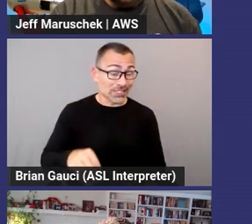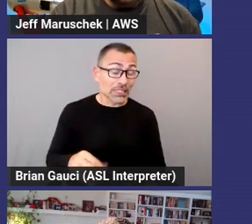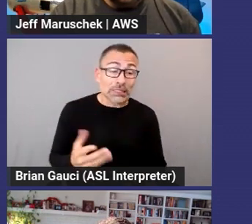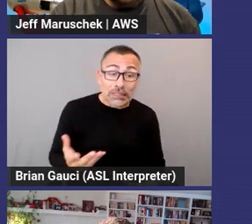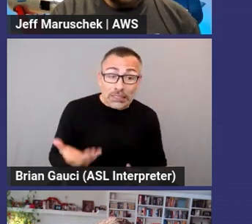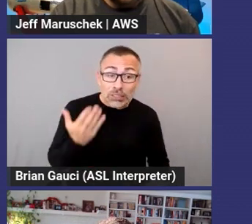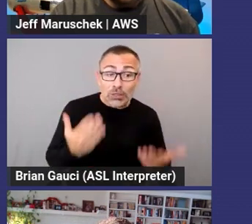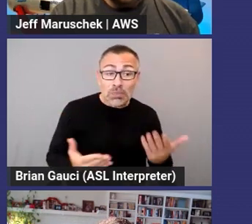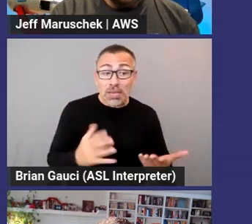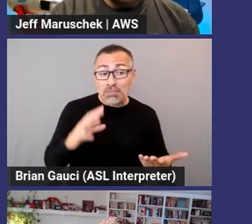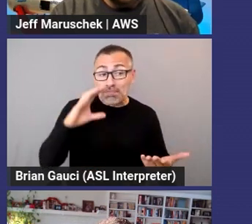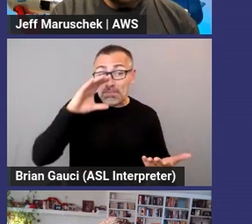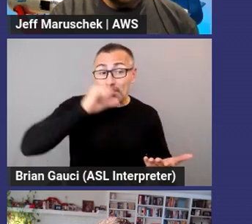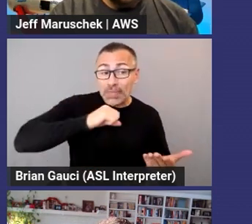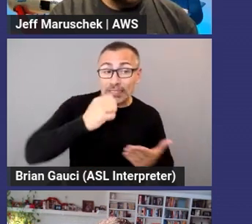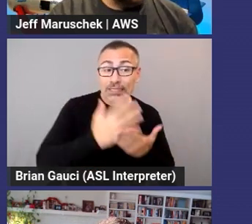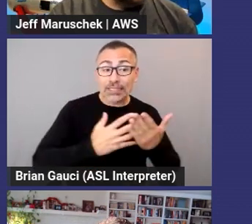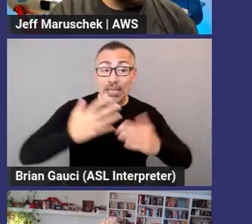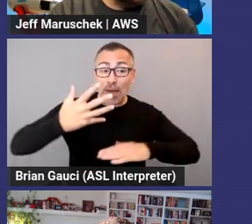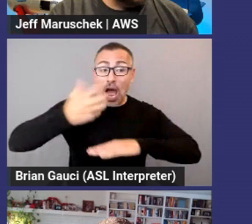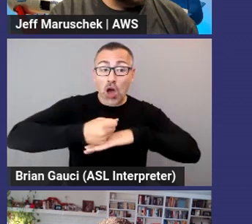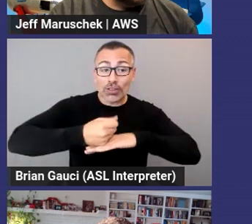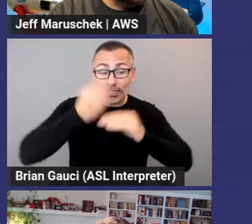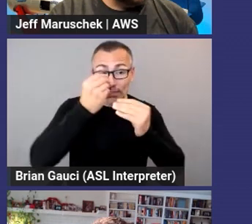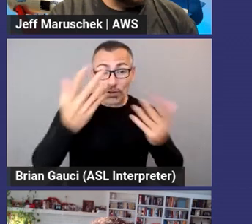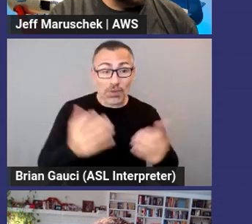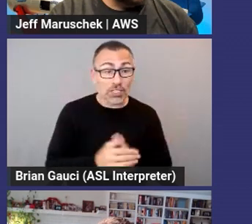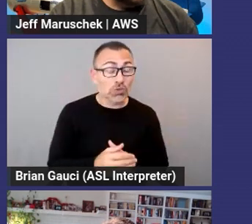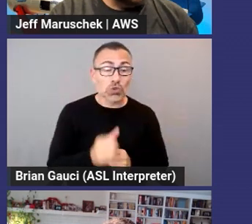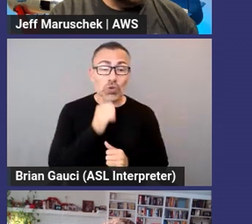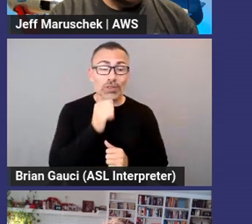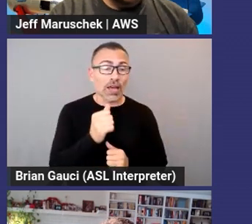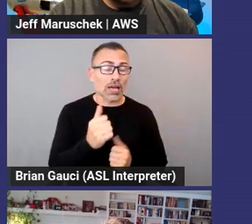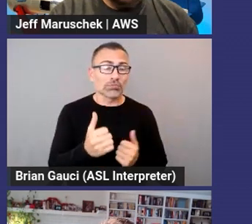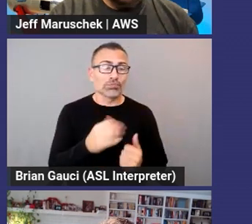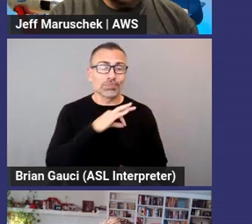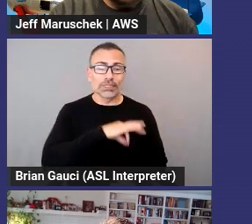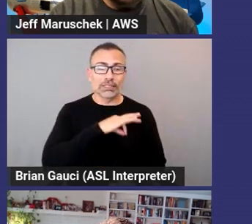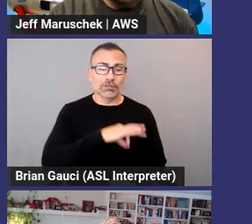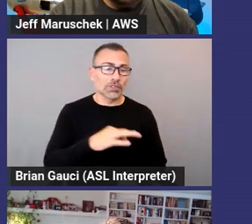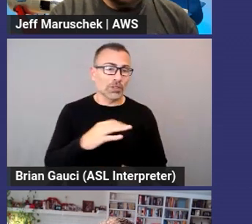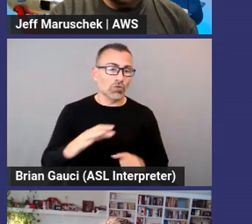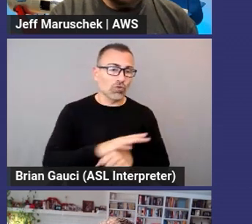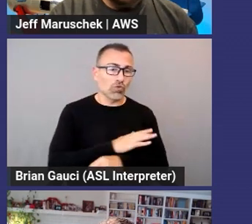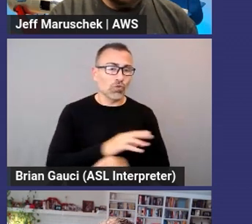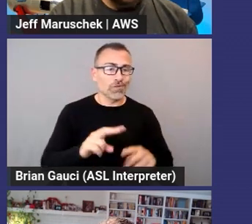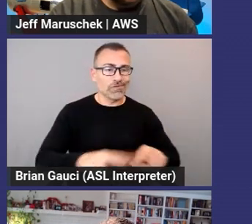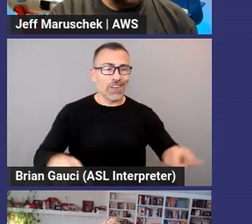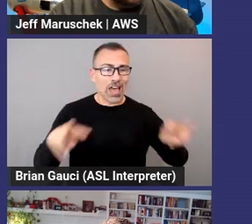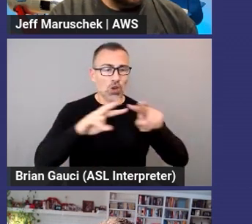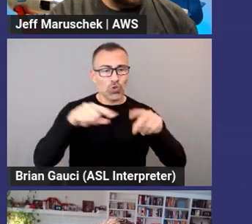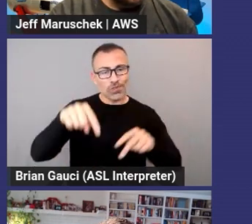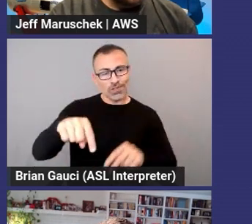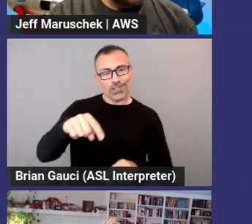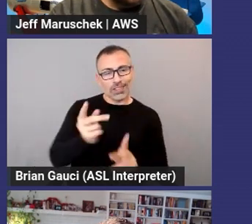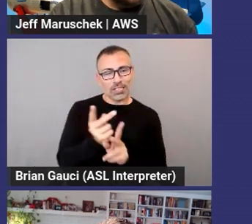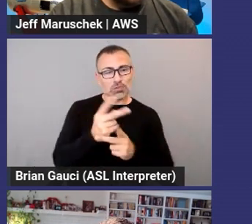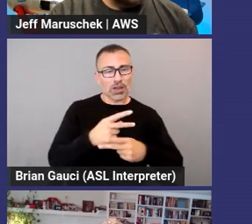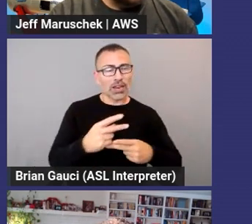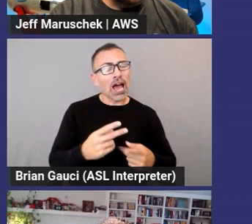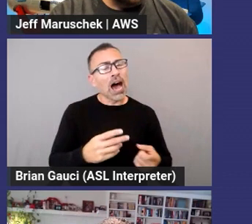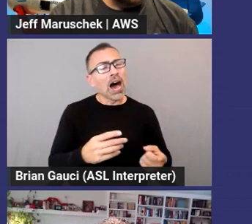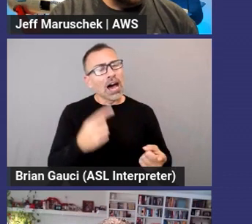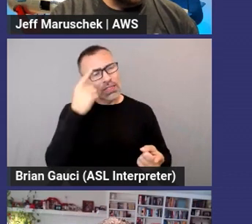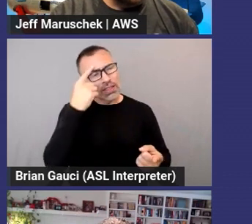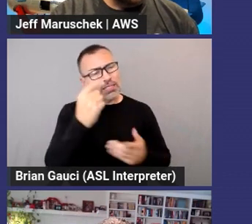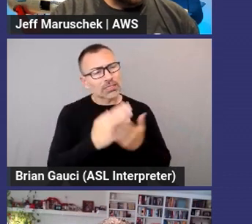outage information, which in turn will not help you derive the full value from the product. So I think a little bit of this will get clear as we walk along the demo, so